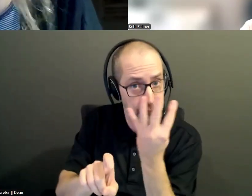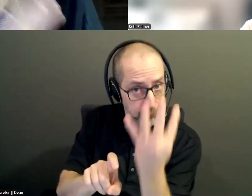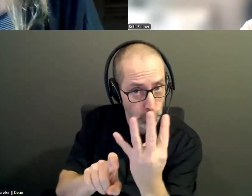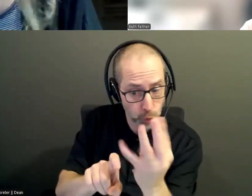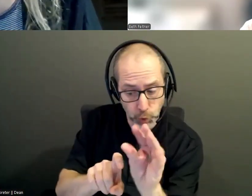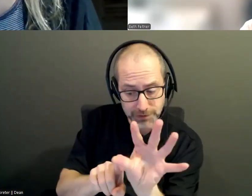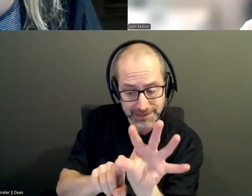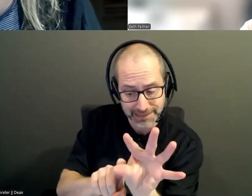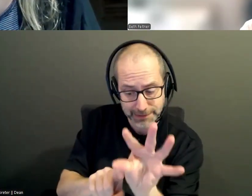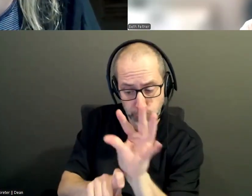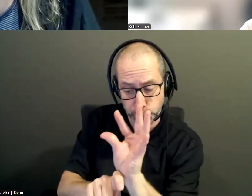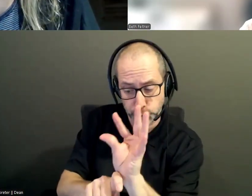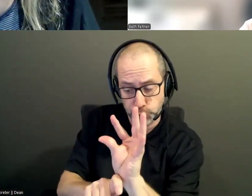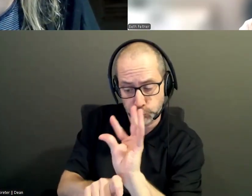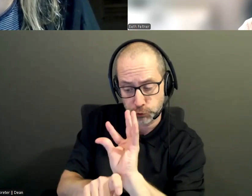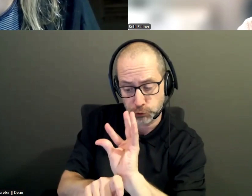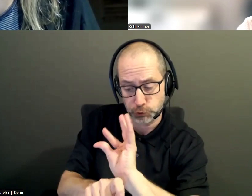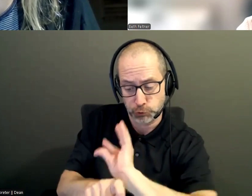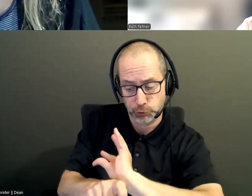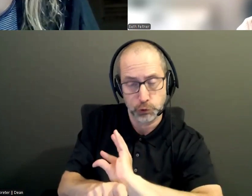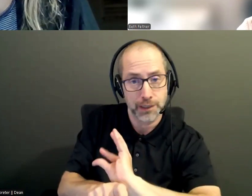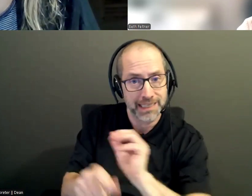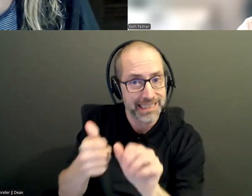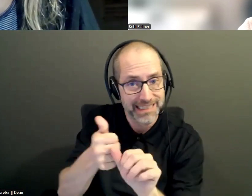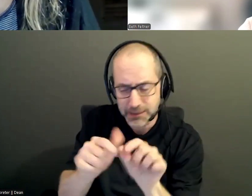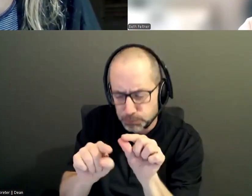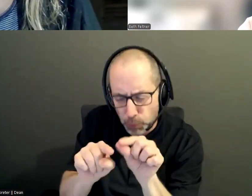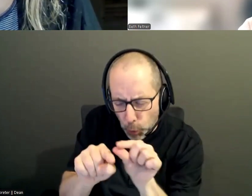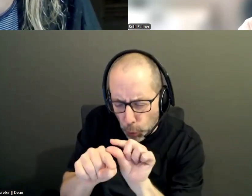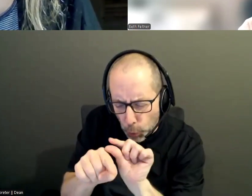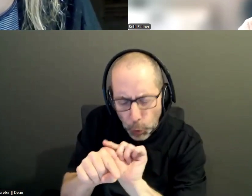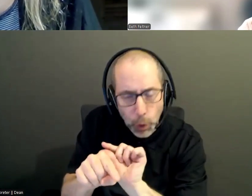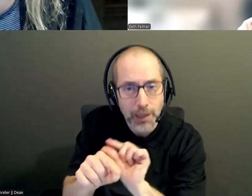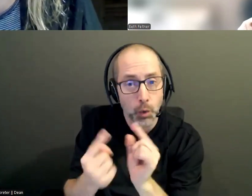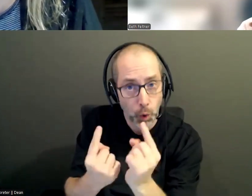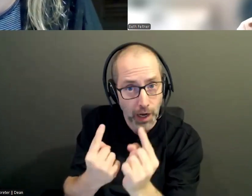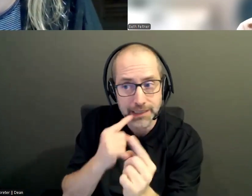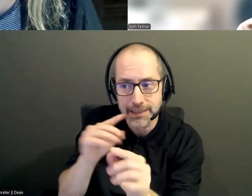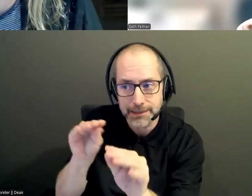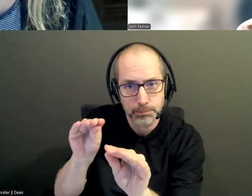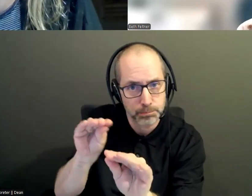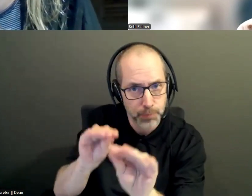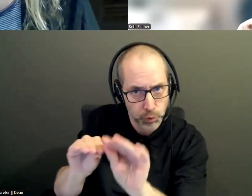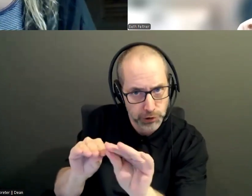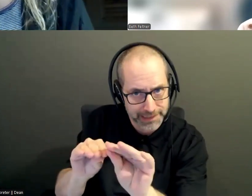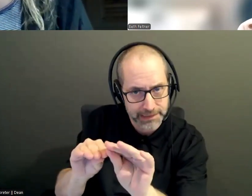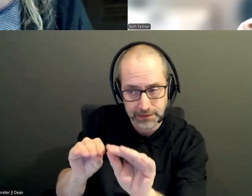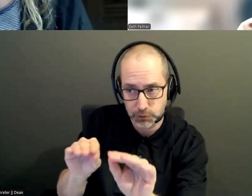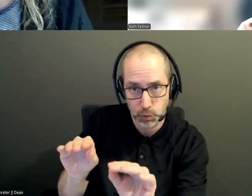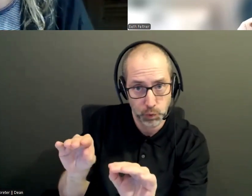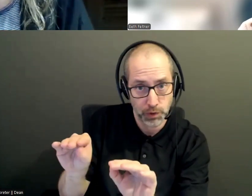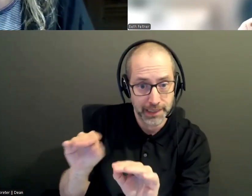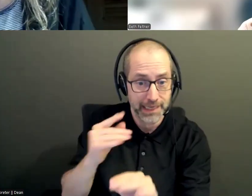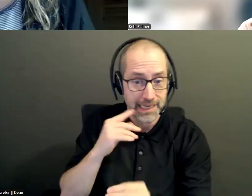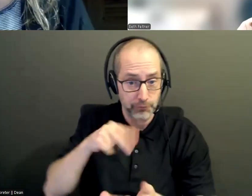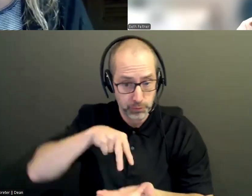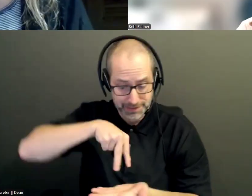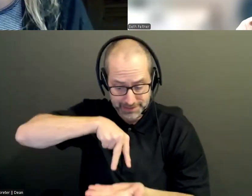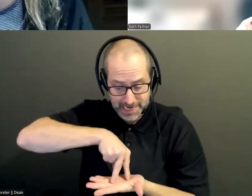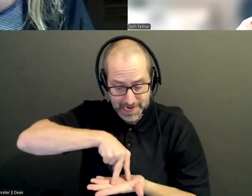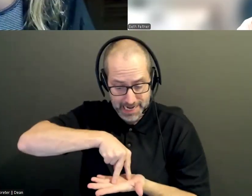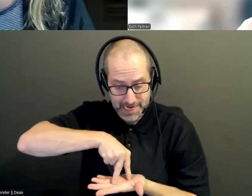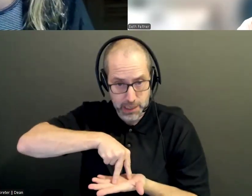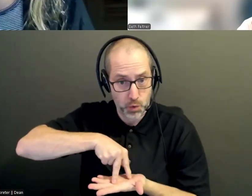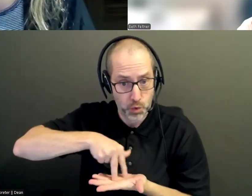and they all do something different. So one is a motion sensor that detects whether we're standing still